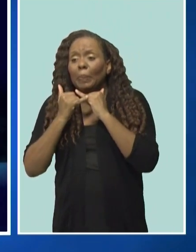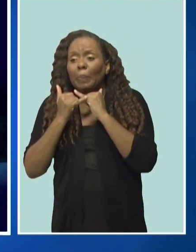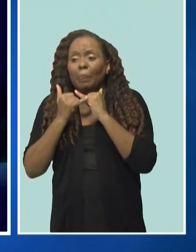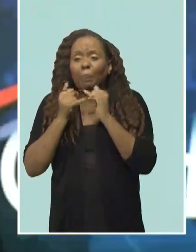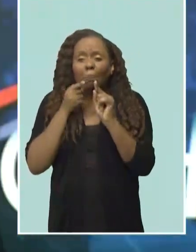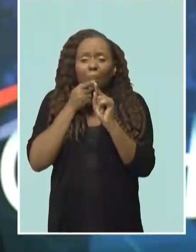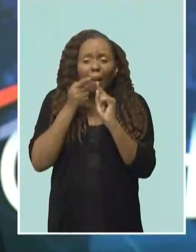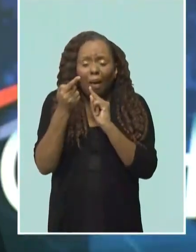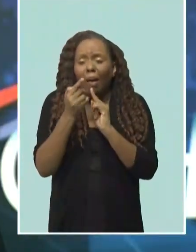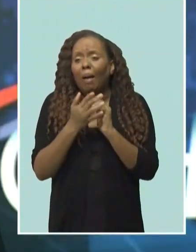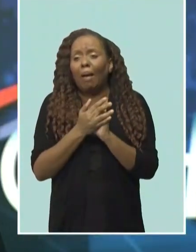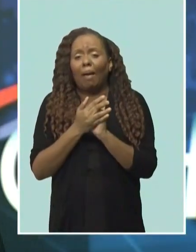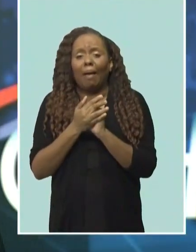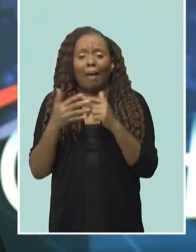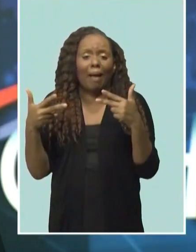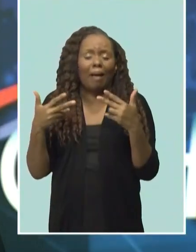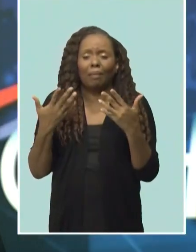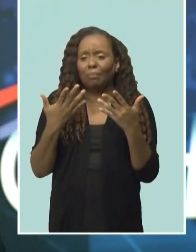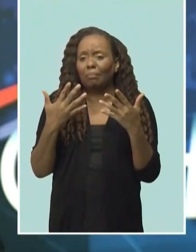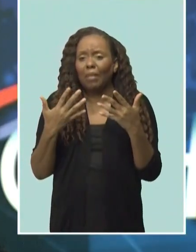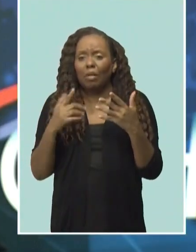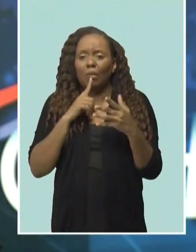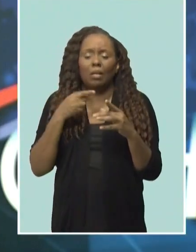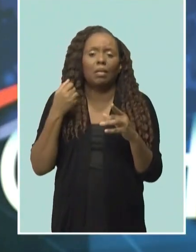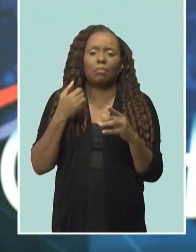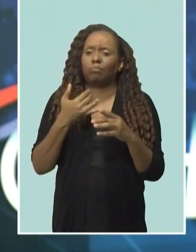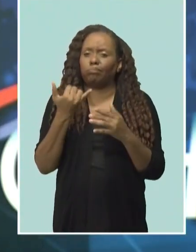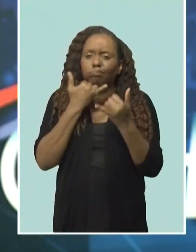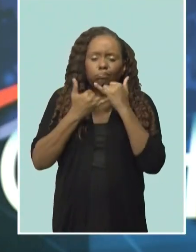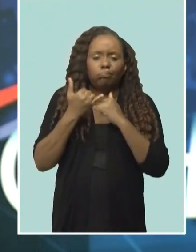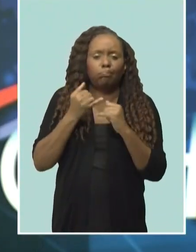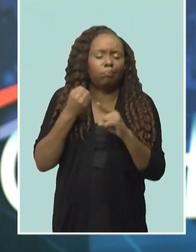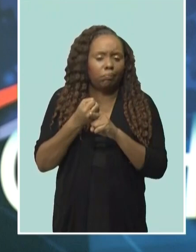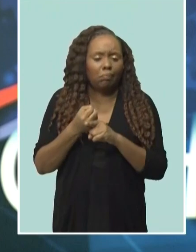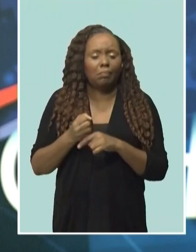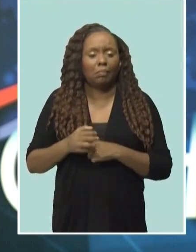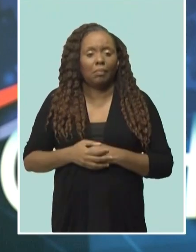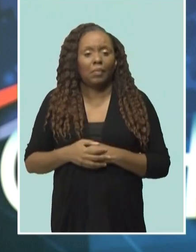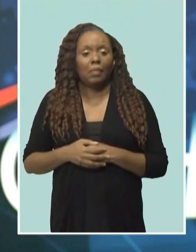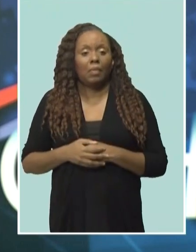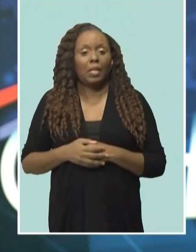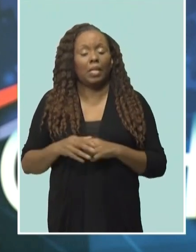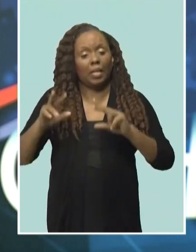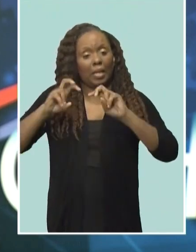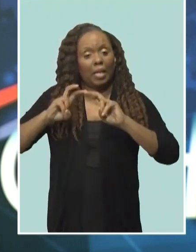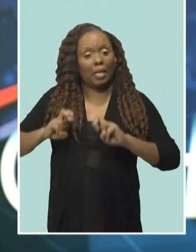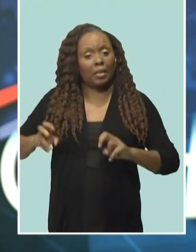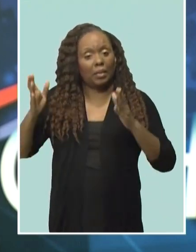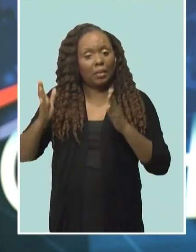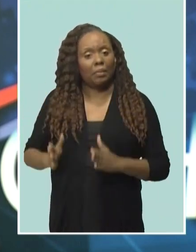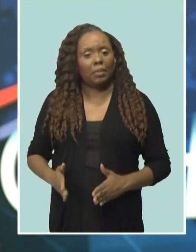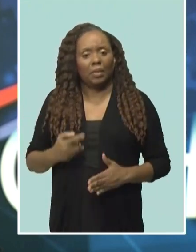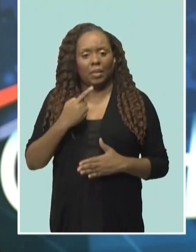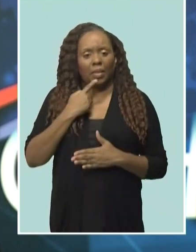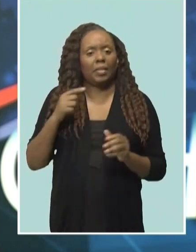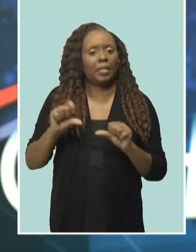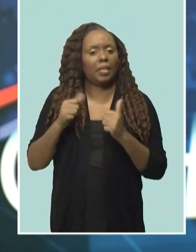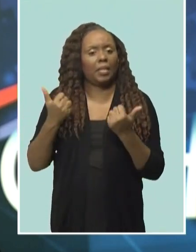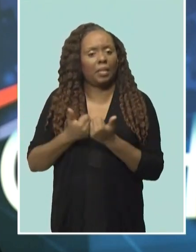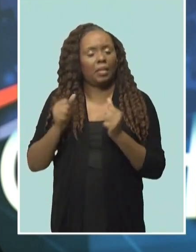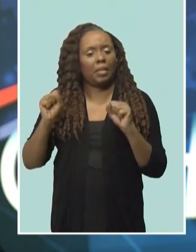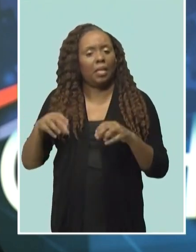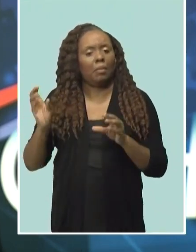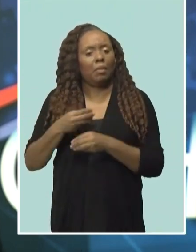accidents. Inspector Coordinator with the International Transport Workers Federation, Steve Trout, says the agency can now provide